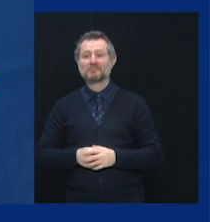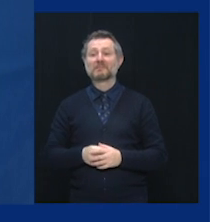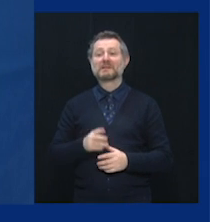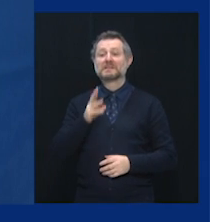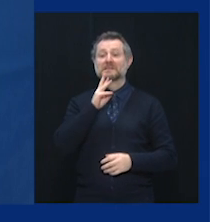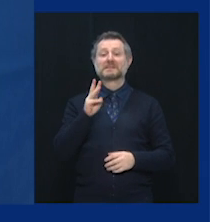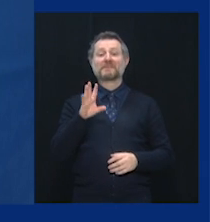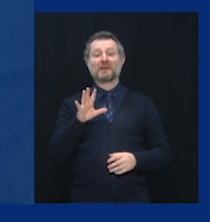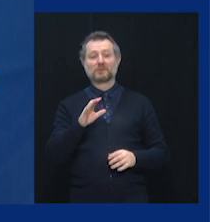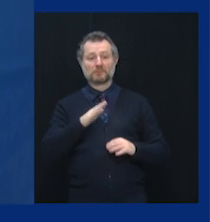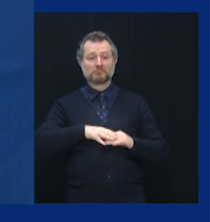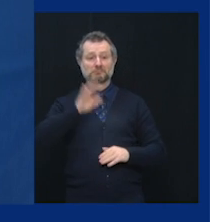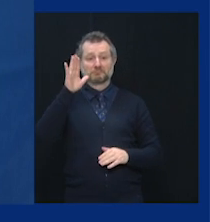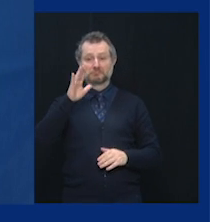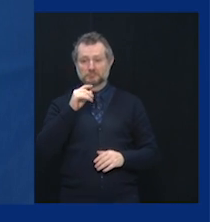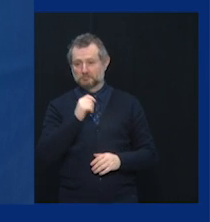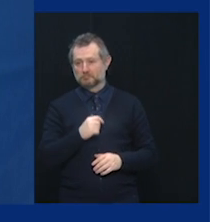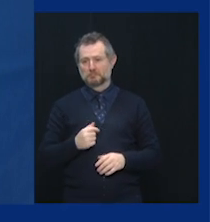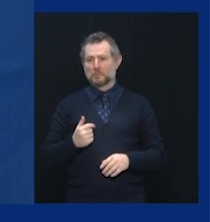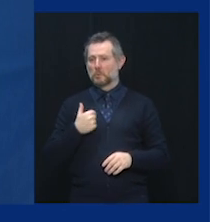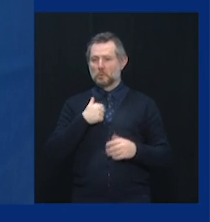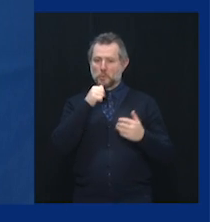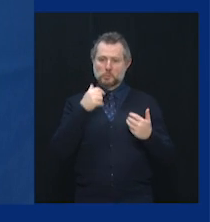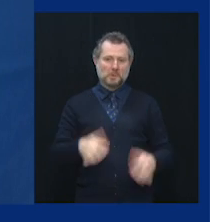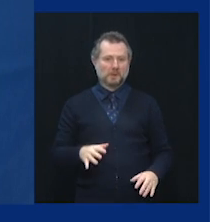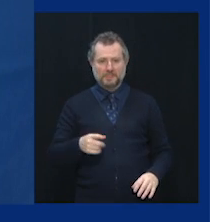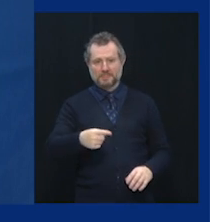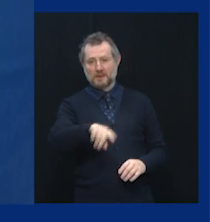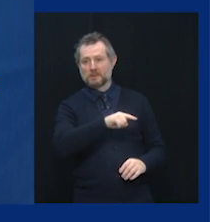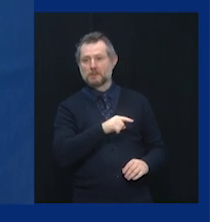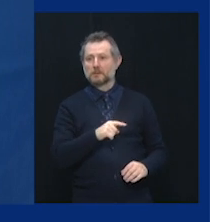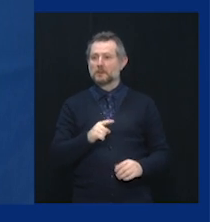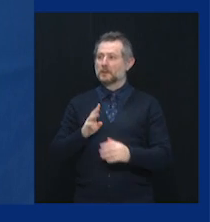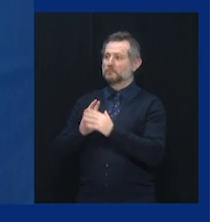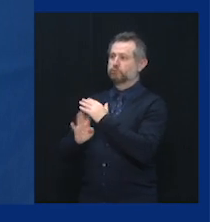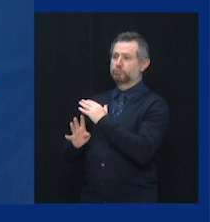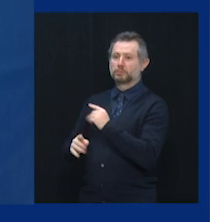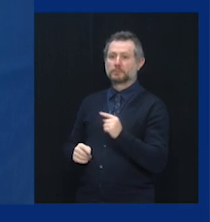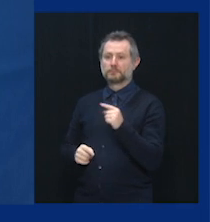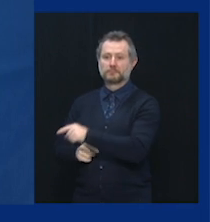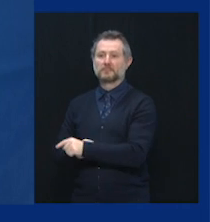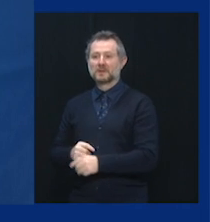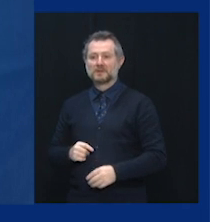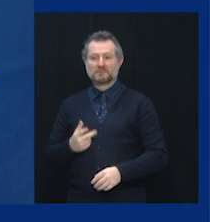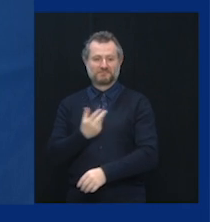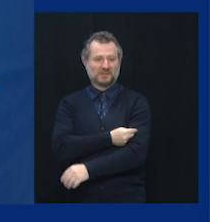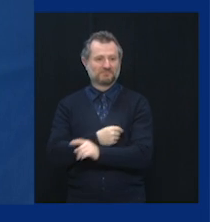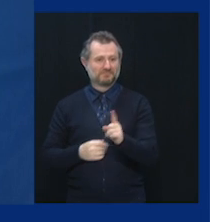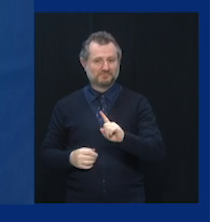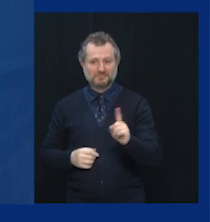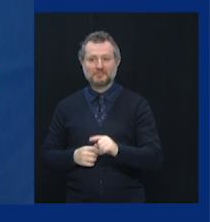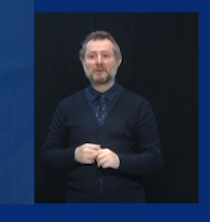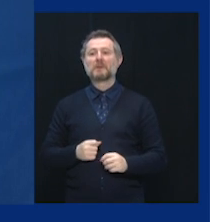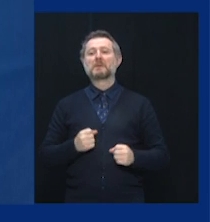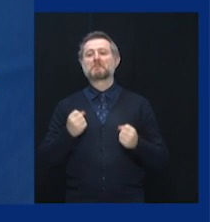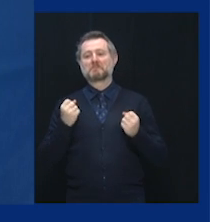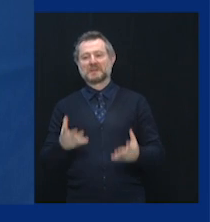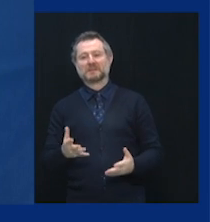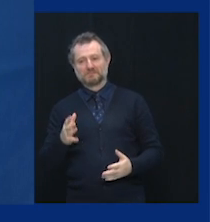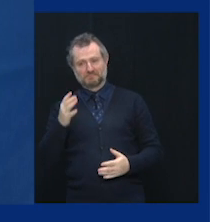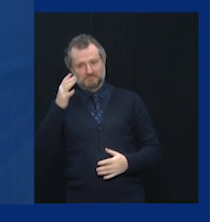plus, we don't want them walking into hospitals. There are a lot of people who are ill in